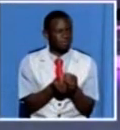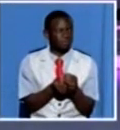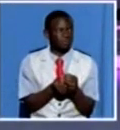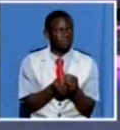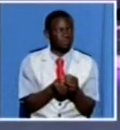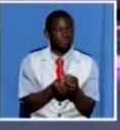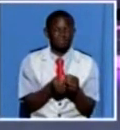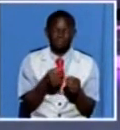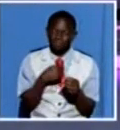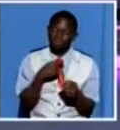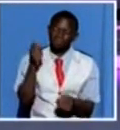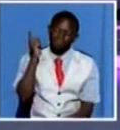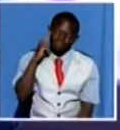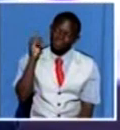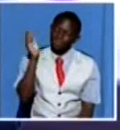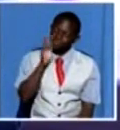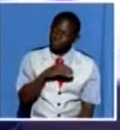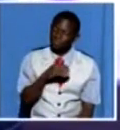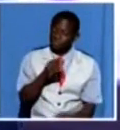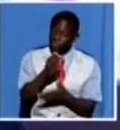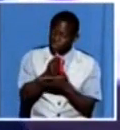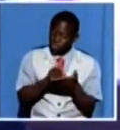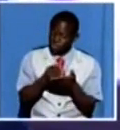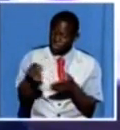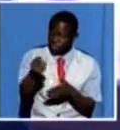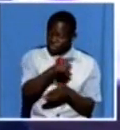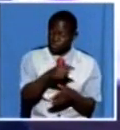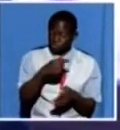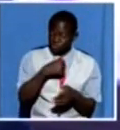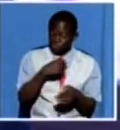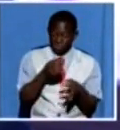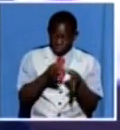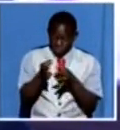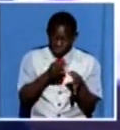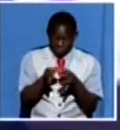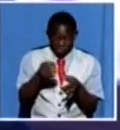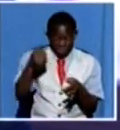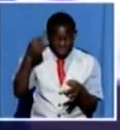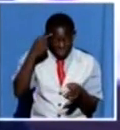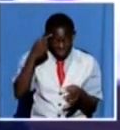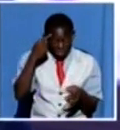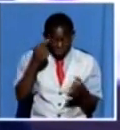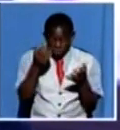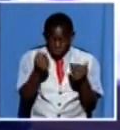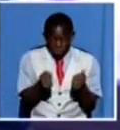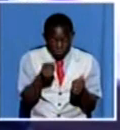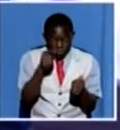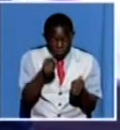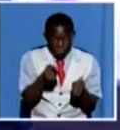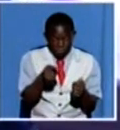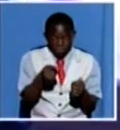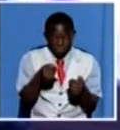have even engaged them. I have said the desire of government, it is not for you to have money. It is to build